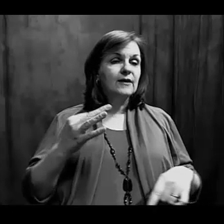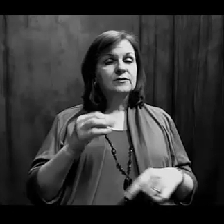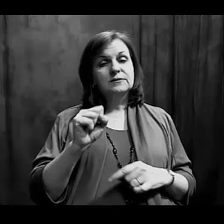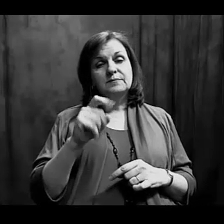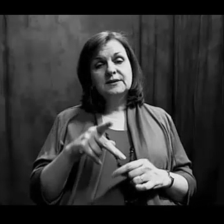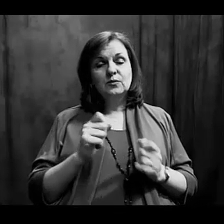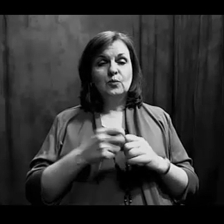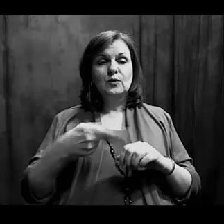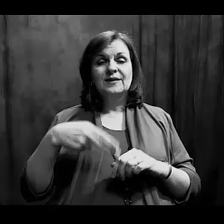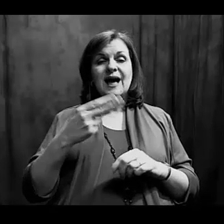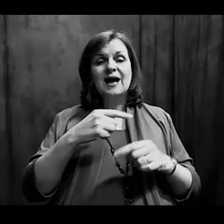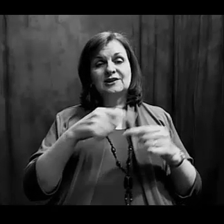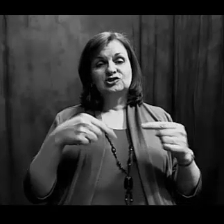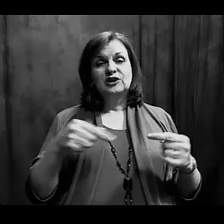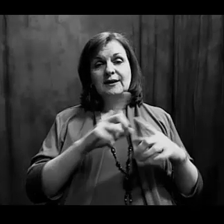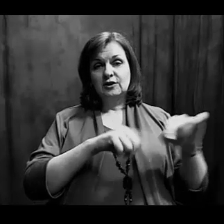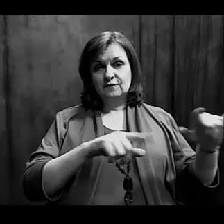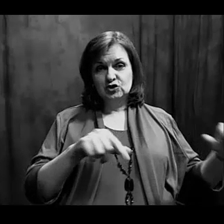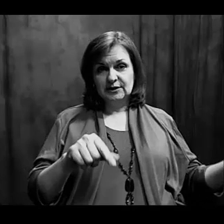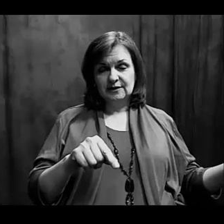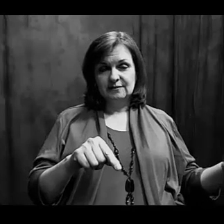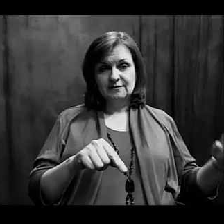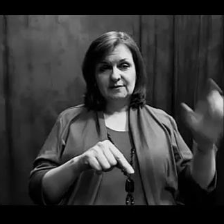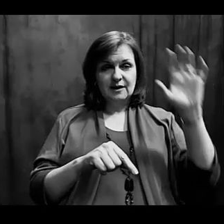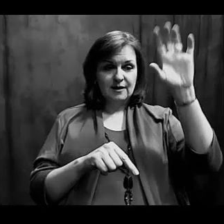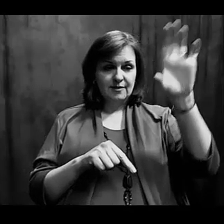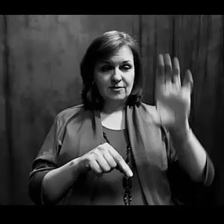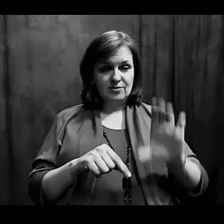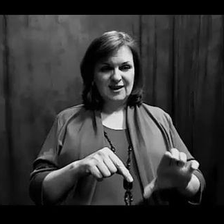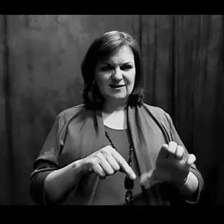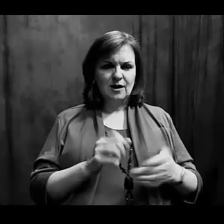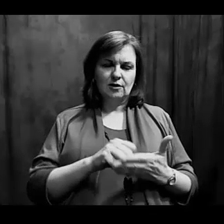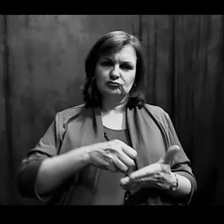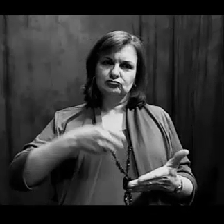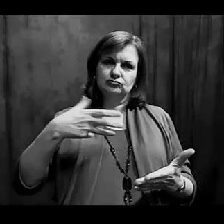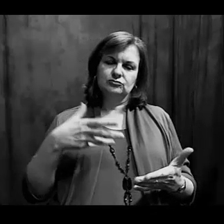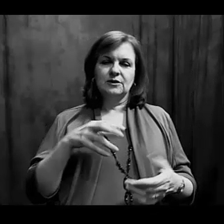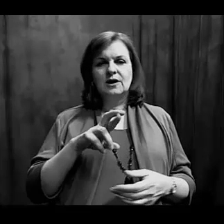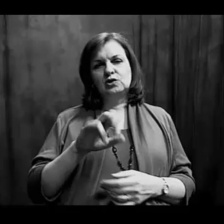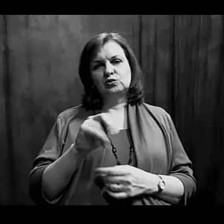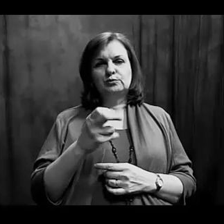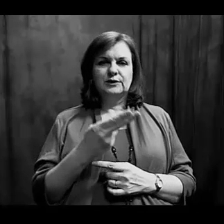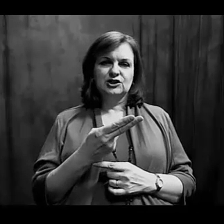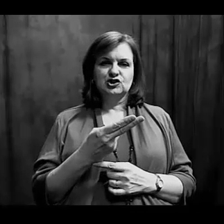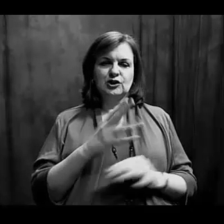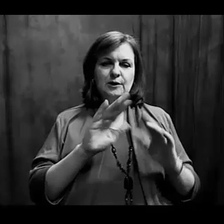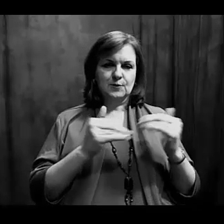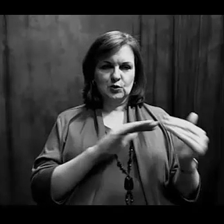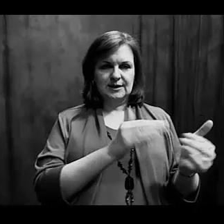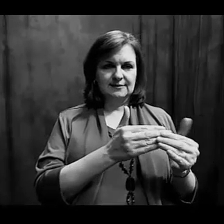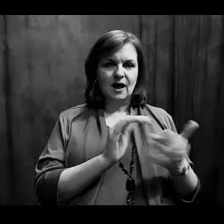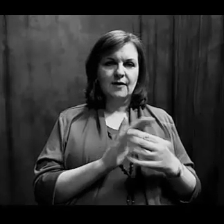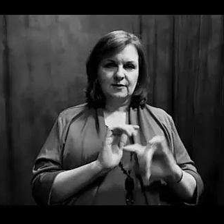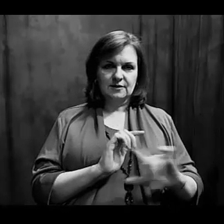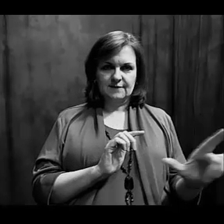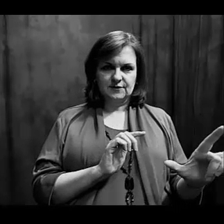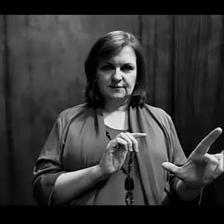species, a very broad distribution of species with high genetic diversity. So these would be very